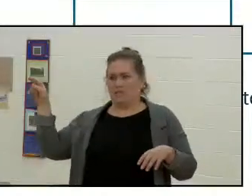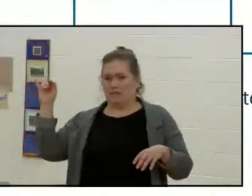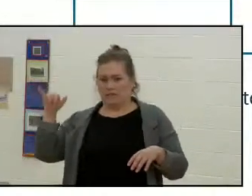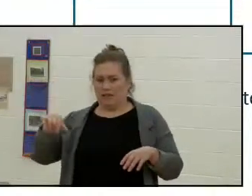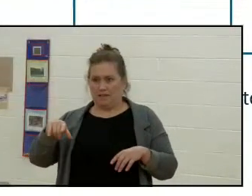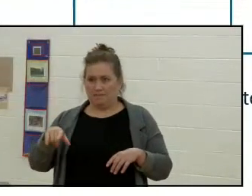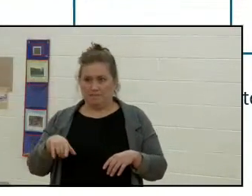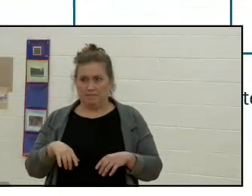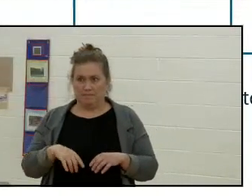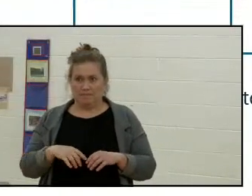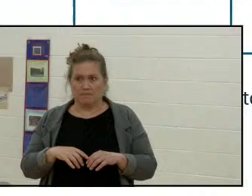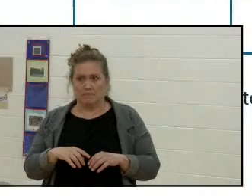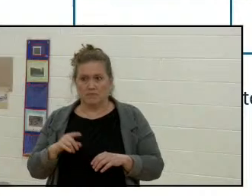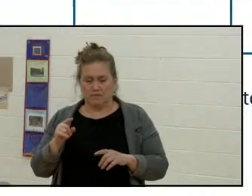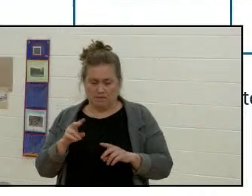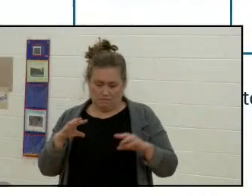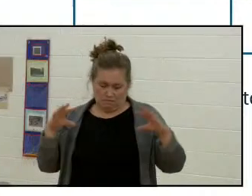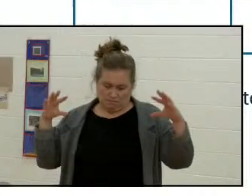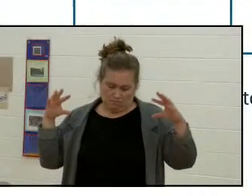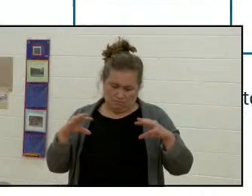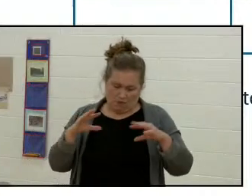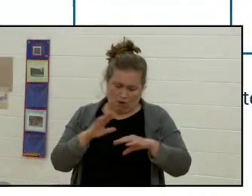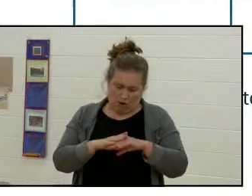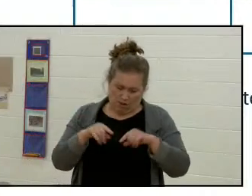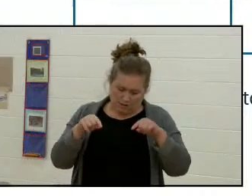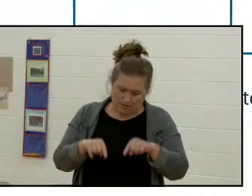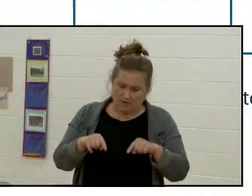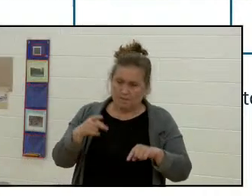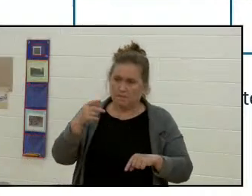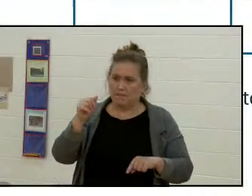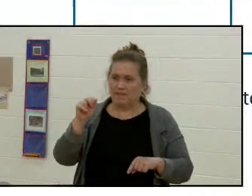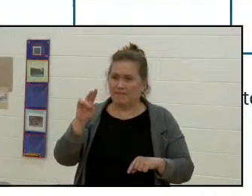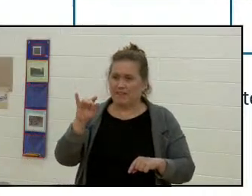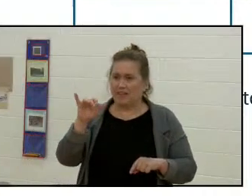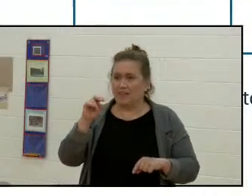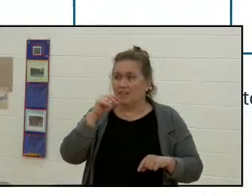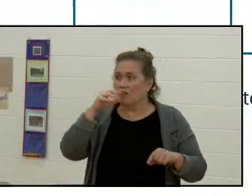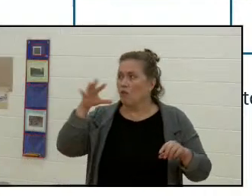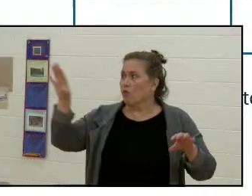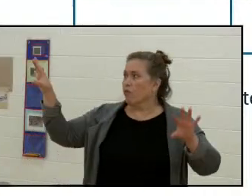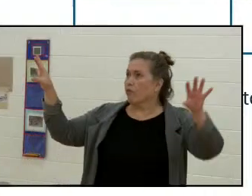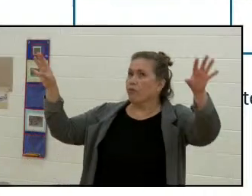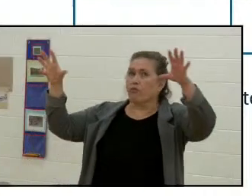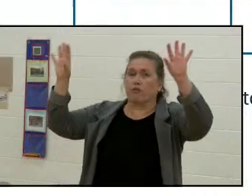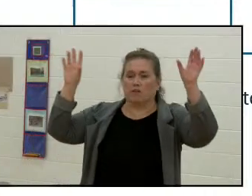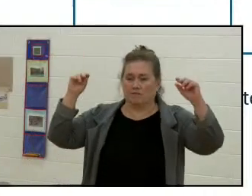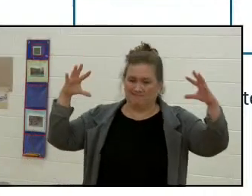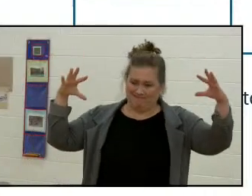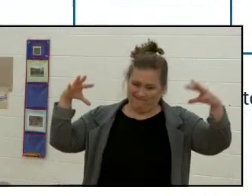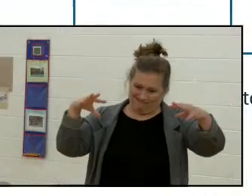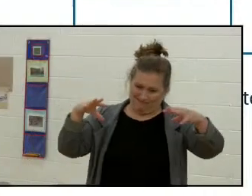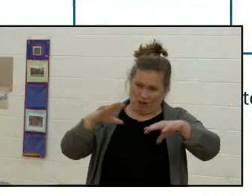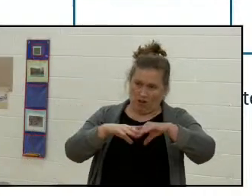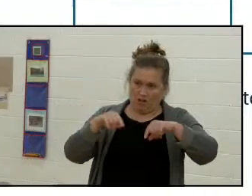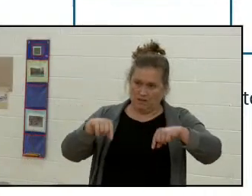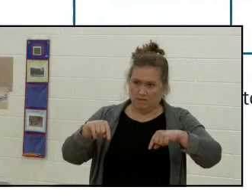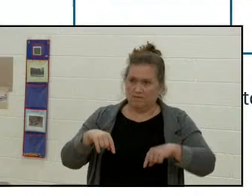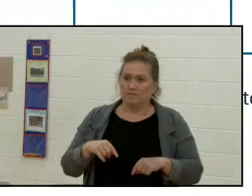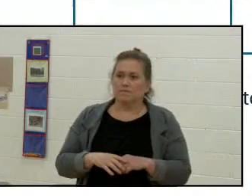area just for the people using that part of the site. In addition, we're replacing the existing